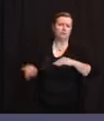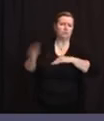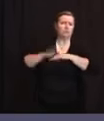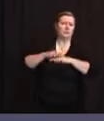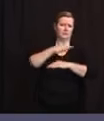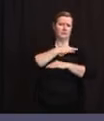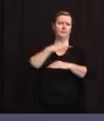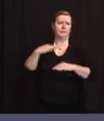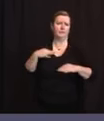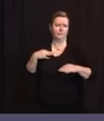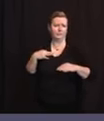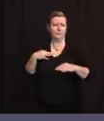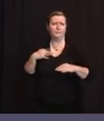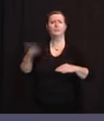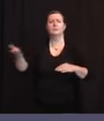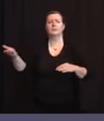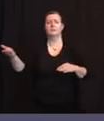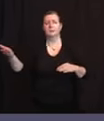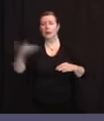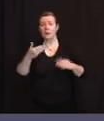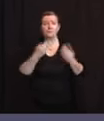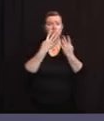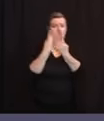onboarded at their facilities.